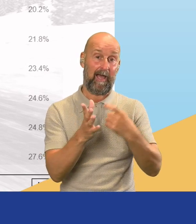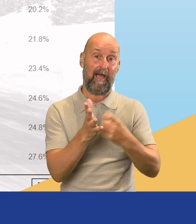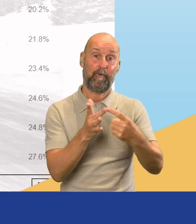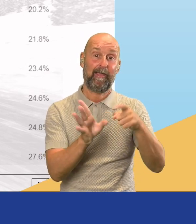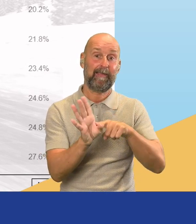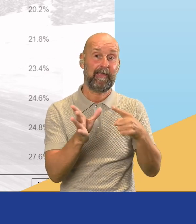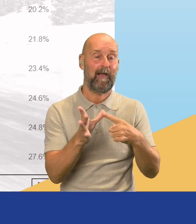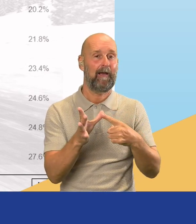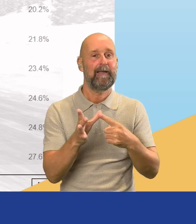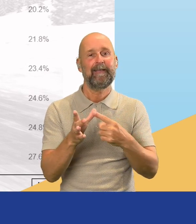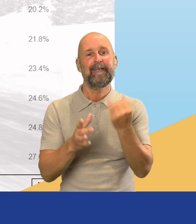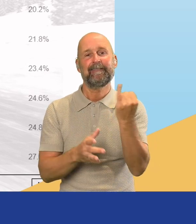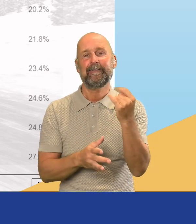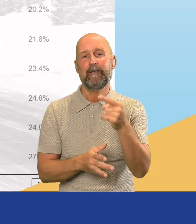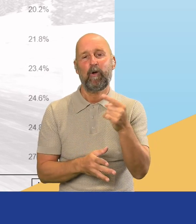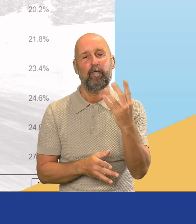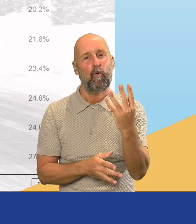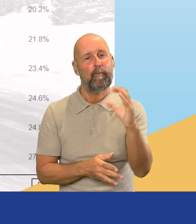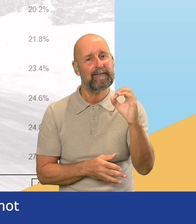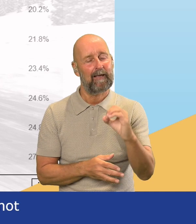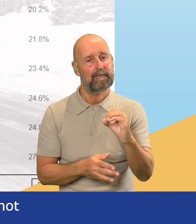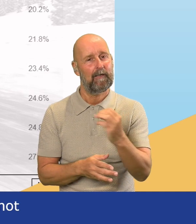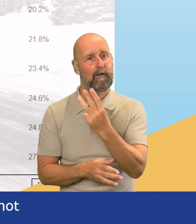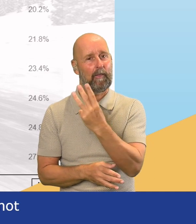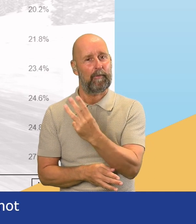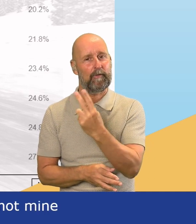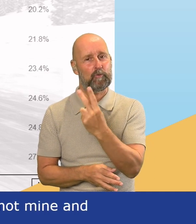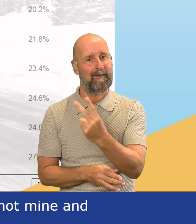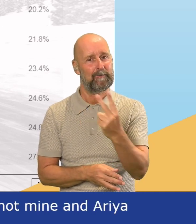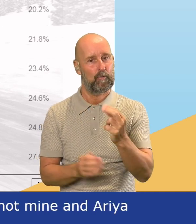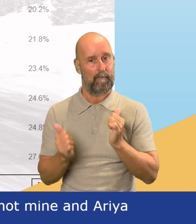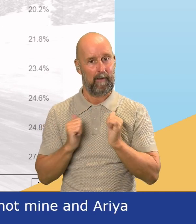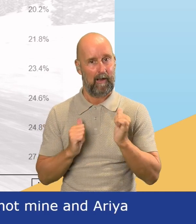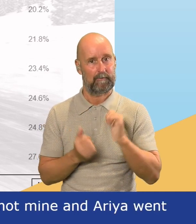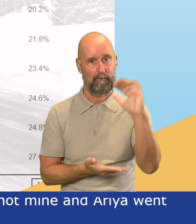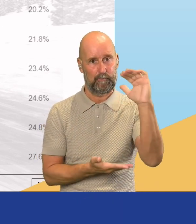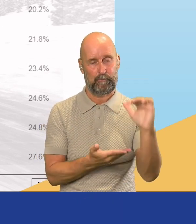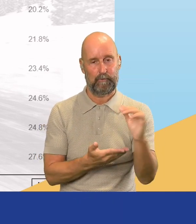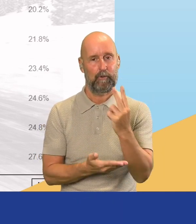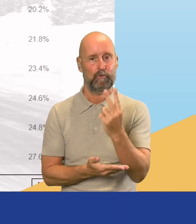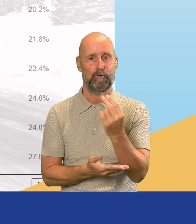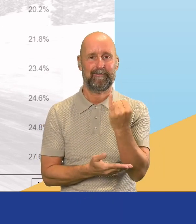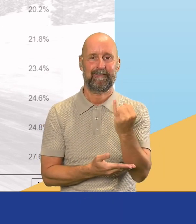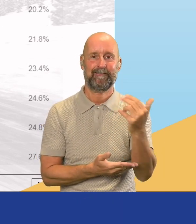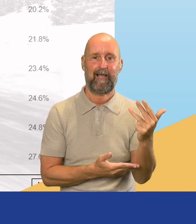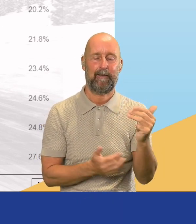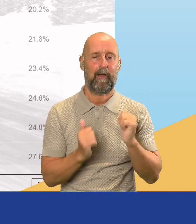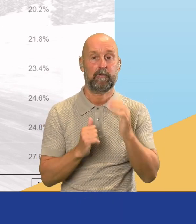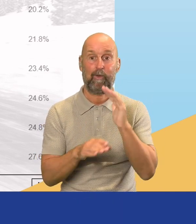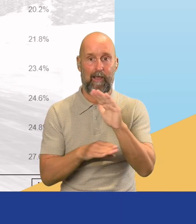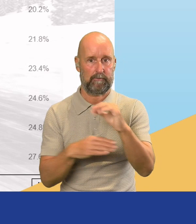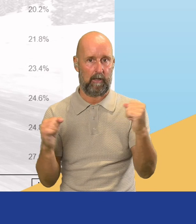lost 16.4% of its range. It went from 322 miles to 269 in cold